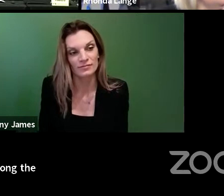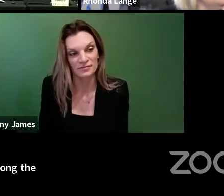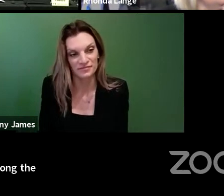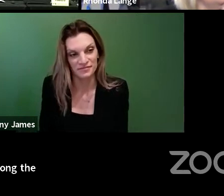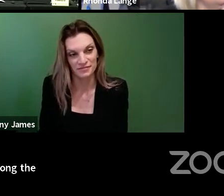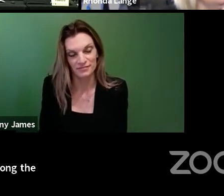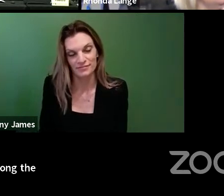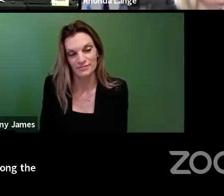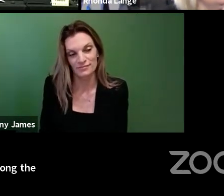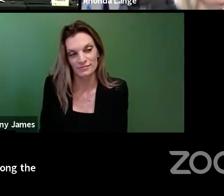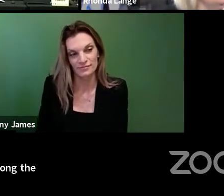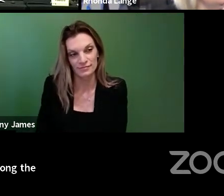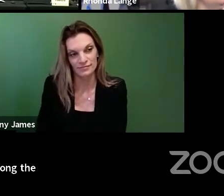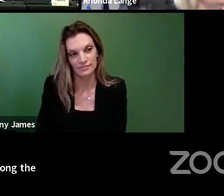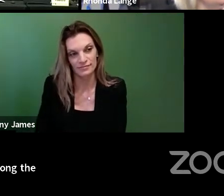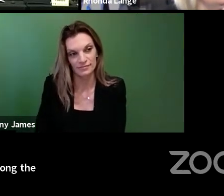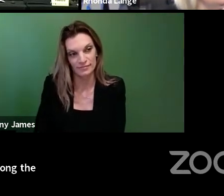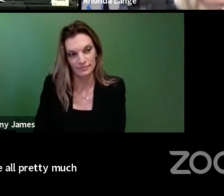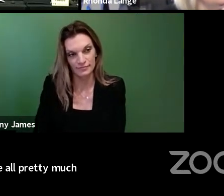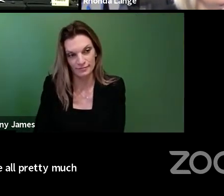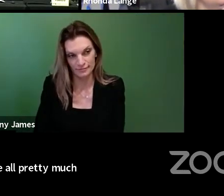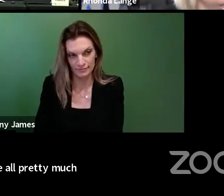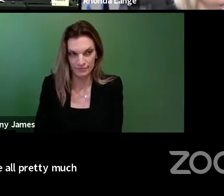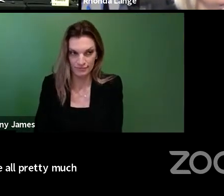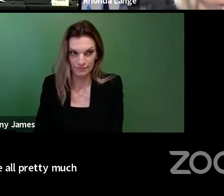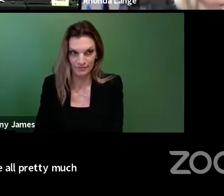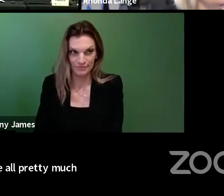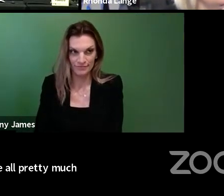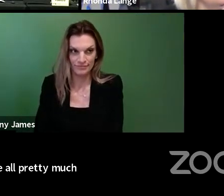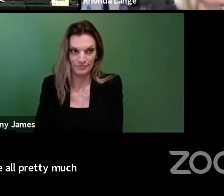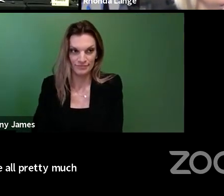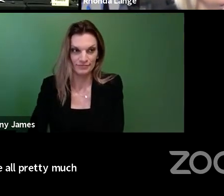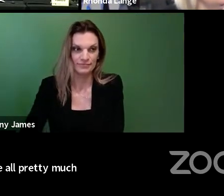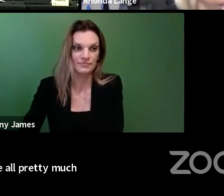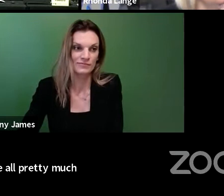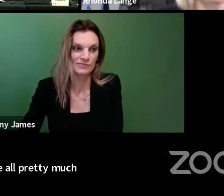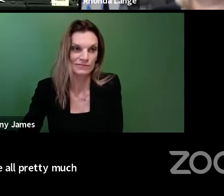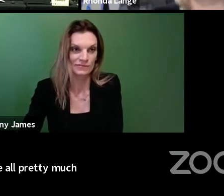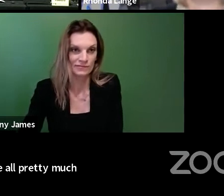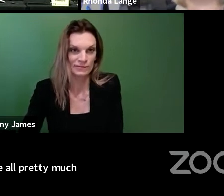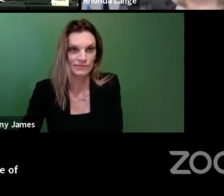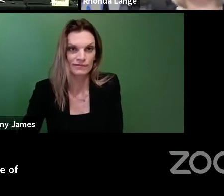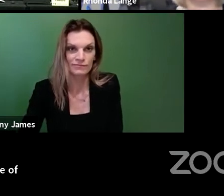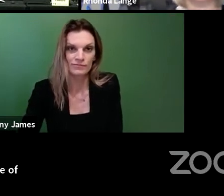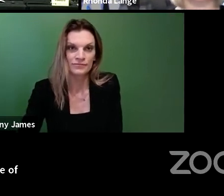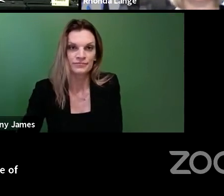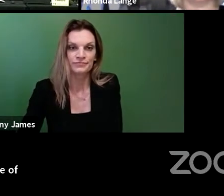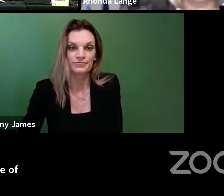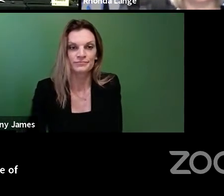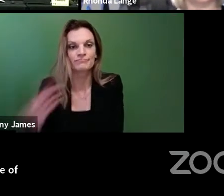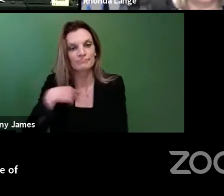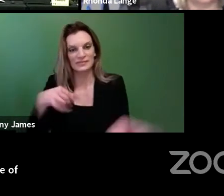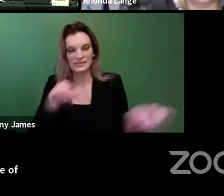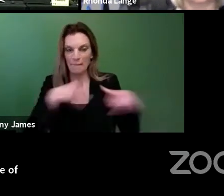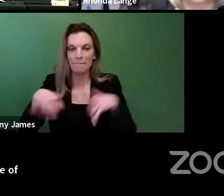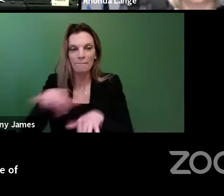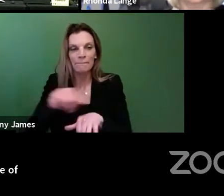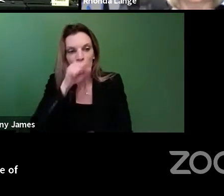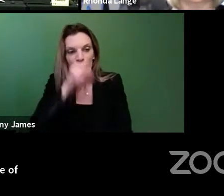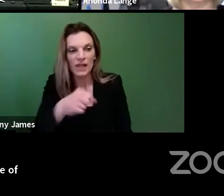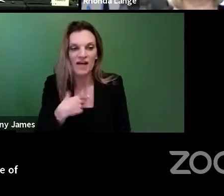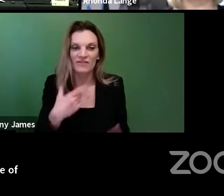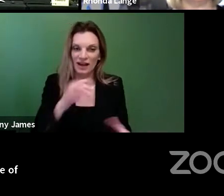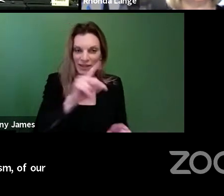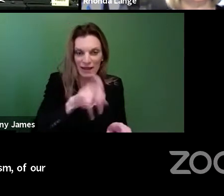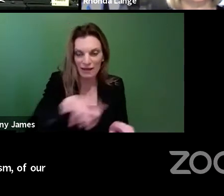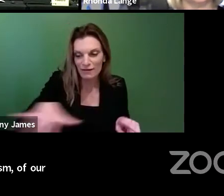same love of our lake, of our tourism, of our communities.